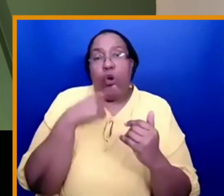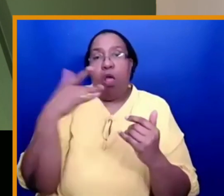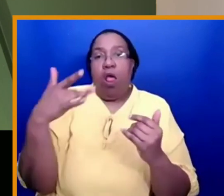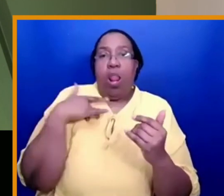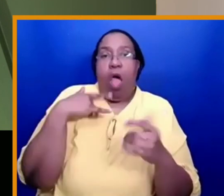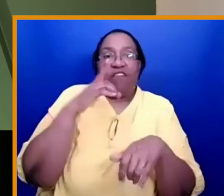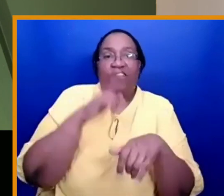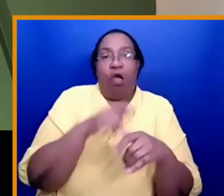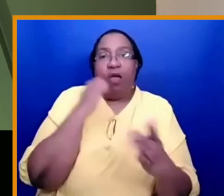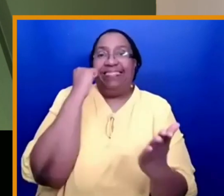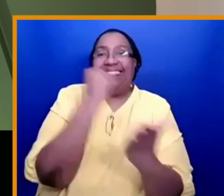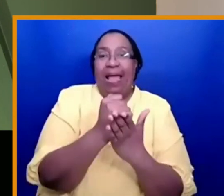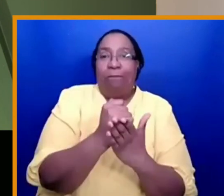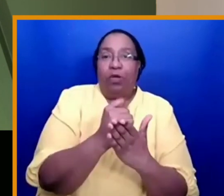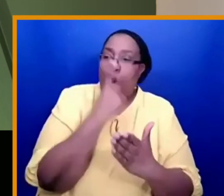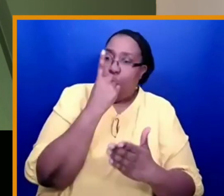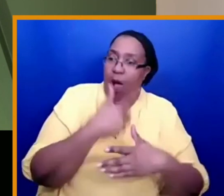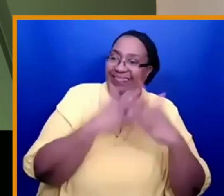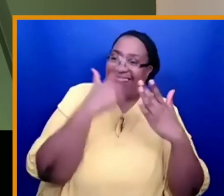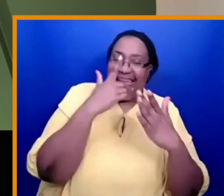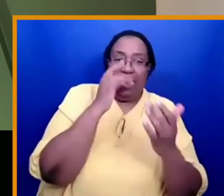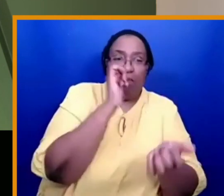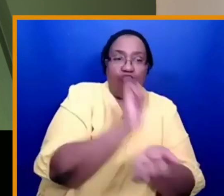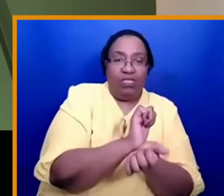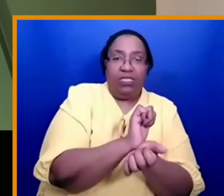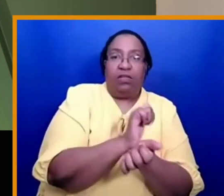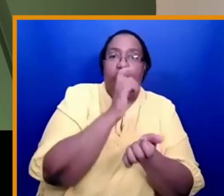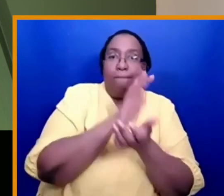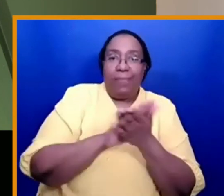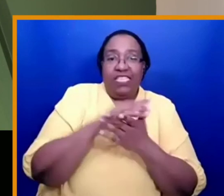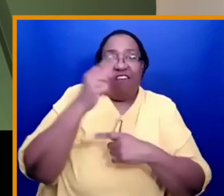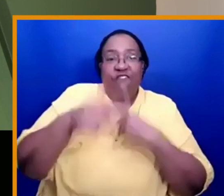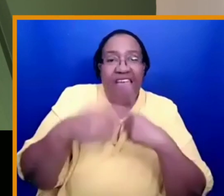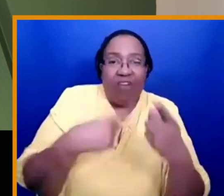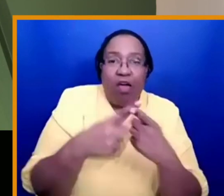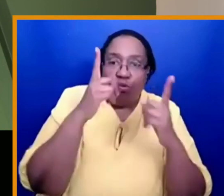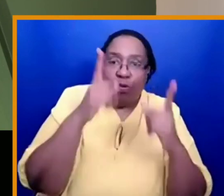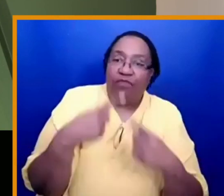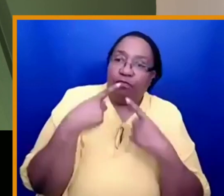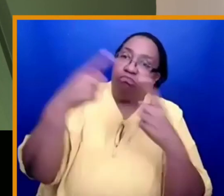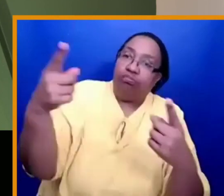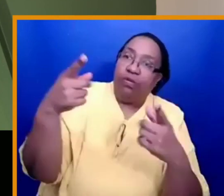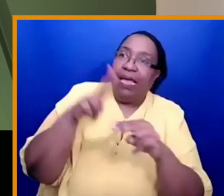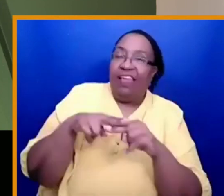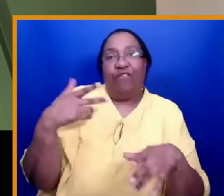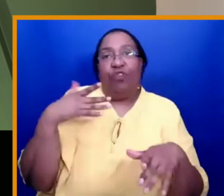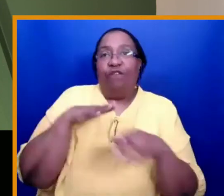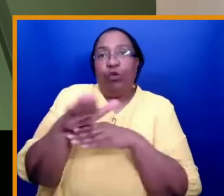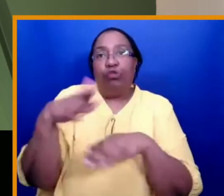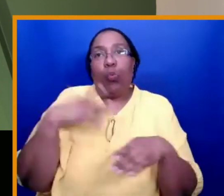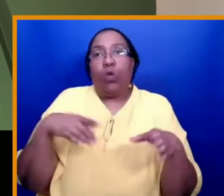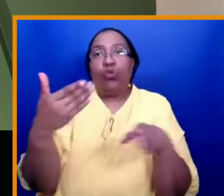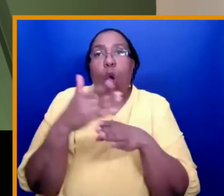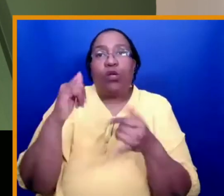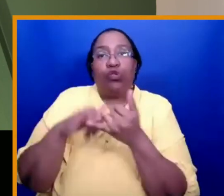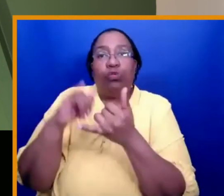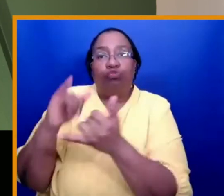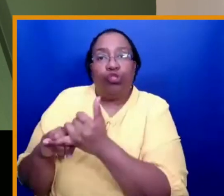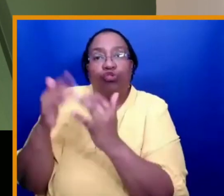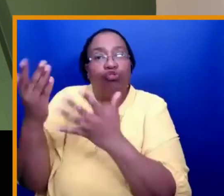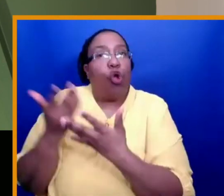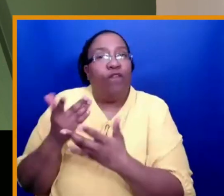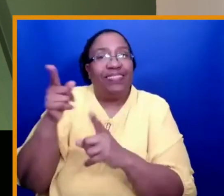day in prison even being revealed forever if you want to go into social services. And so overall, I would thank everybody and